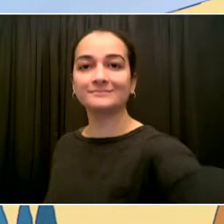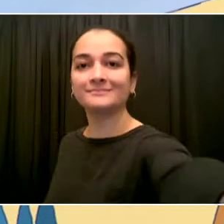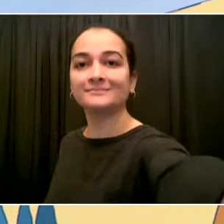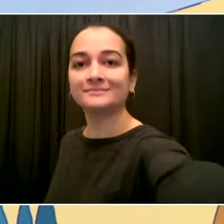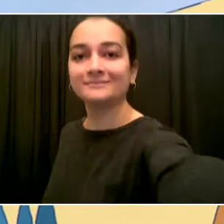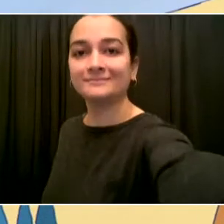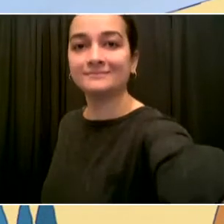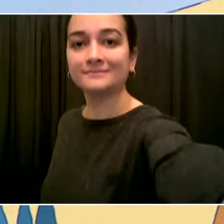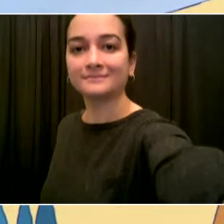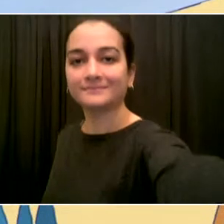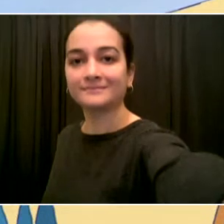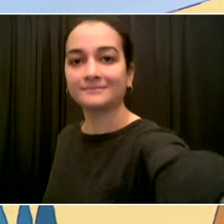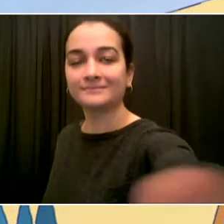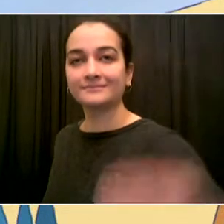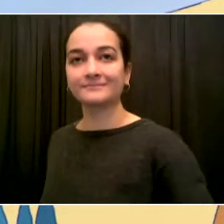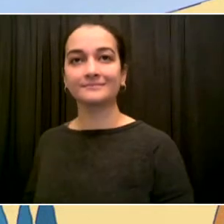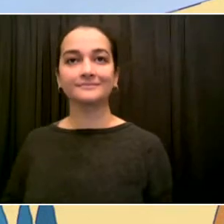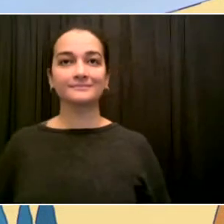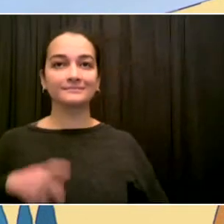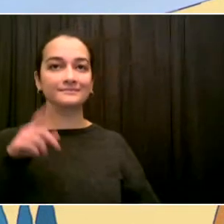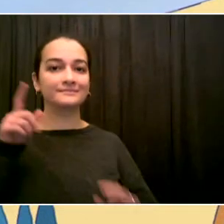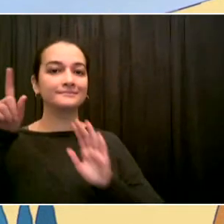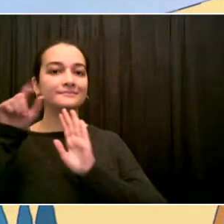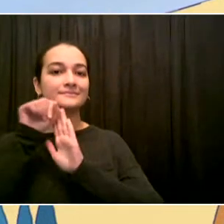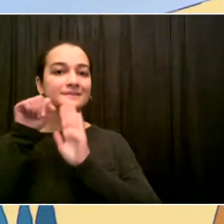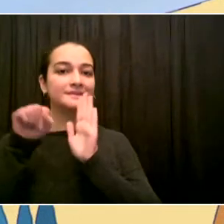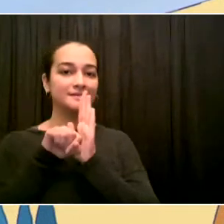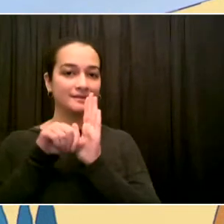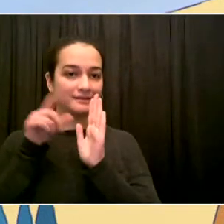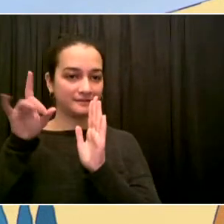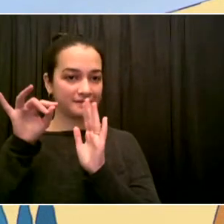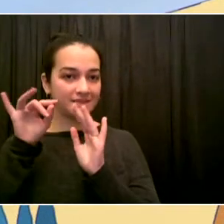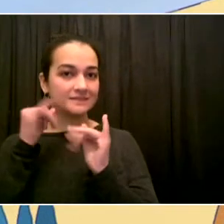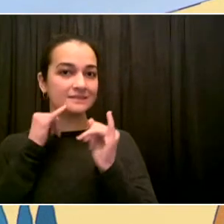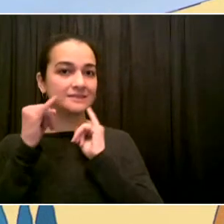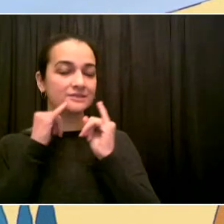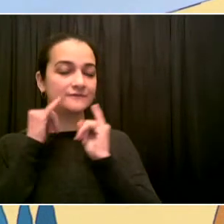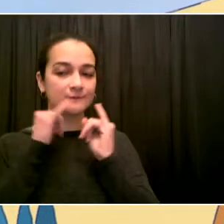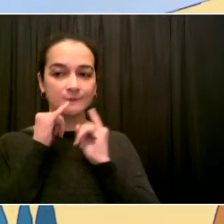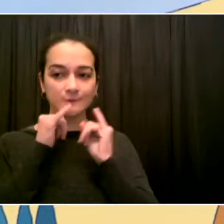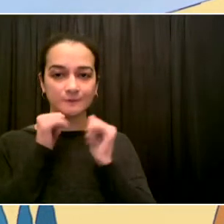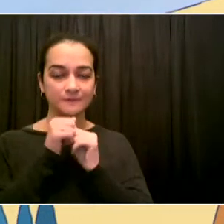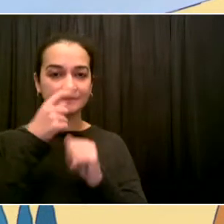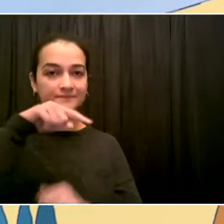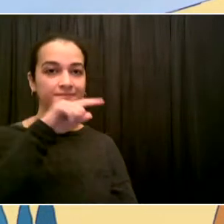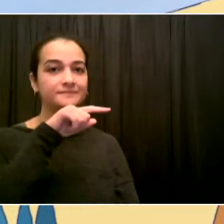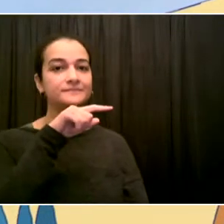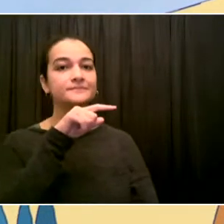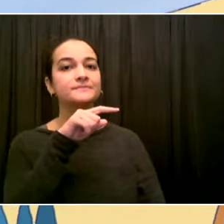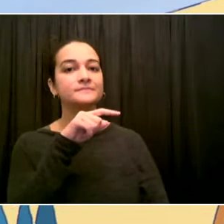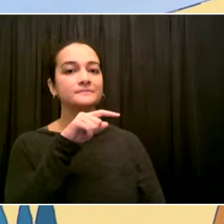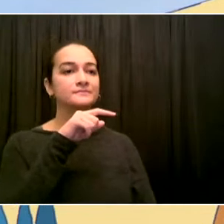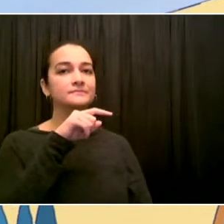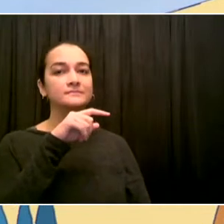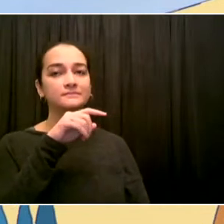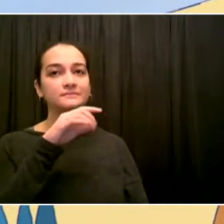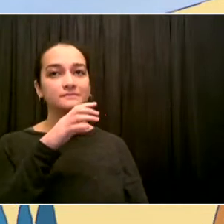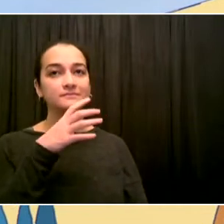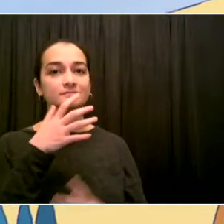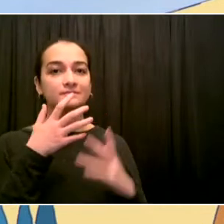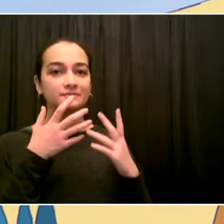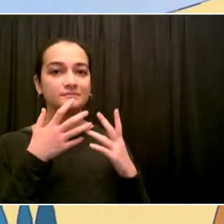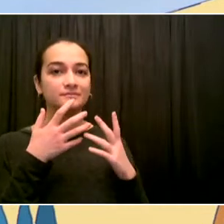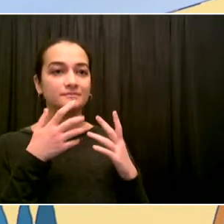from the executive chamber. Some areas met the metrics and would be called a zone, and others met the metrics that would not be called a zone. Did you have any discussions or try to